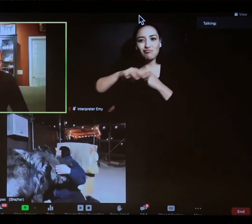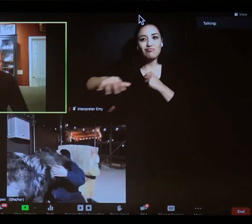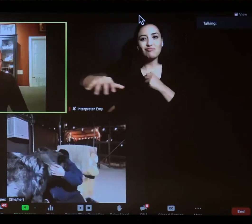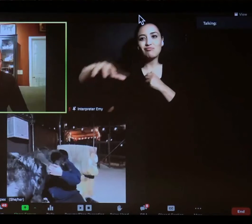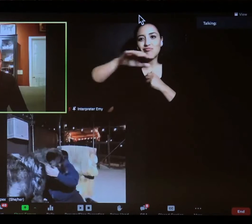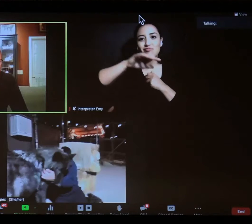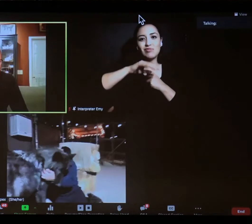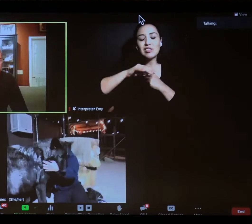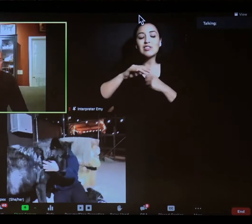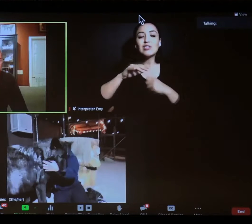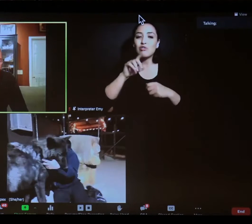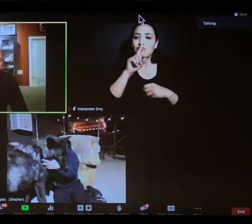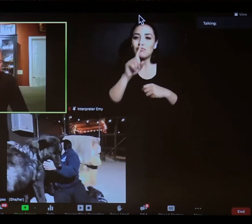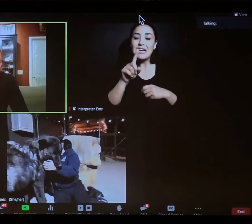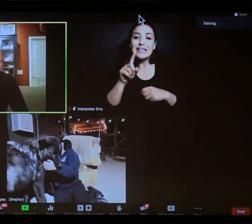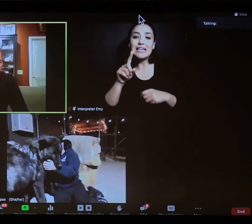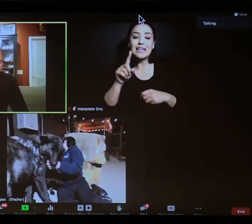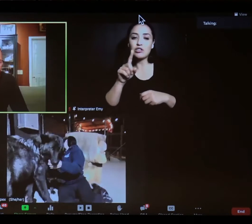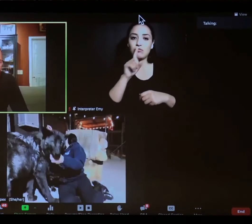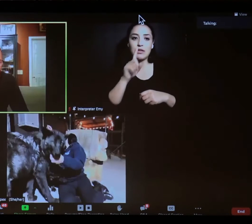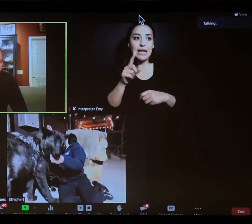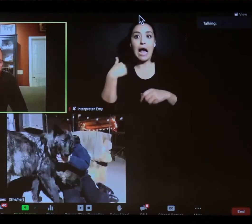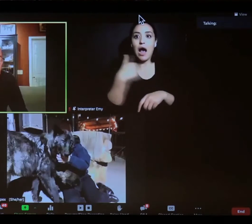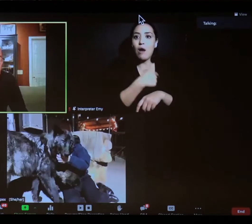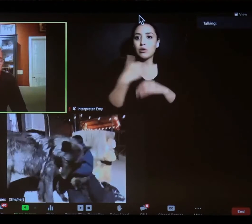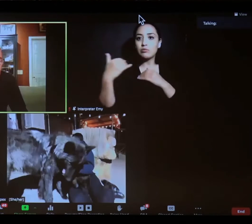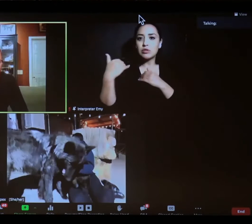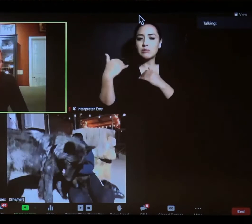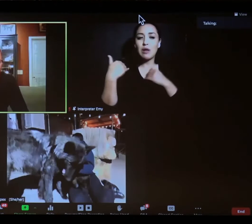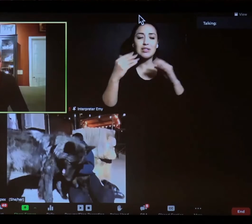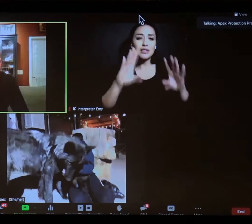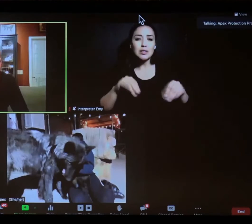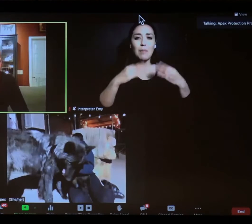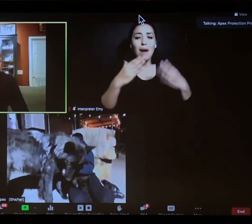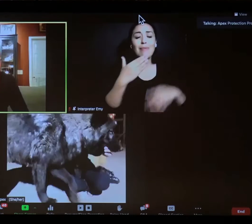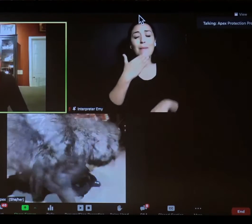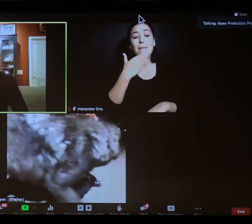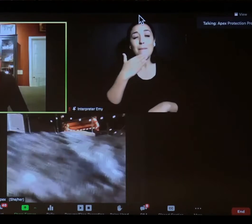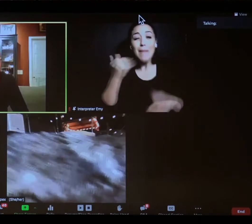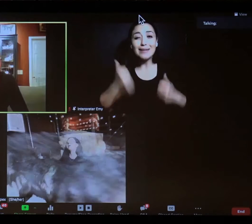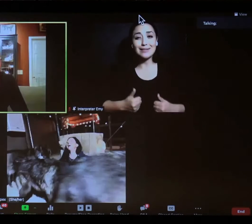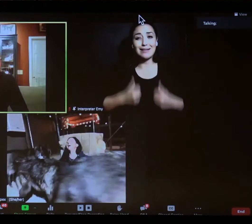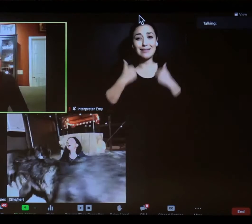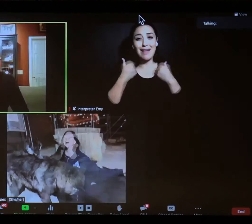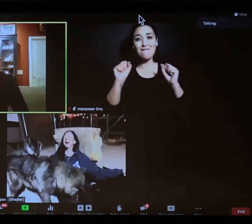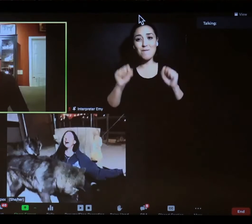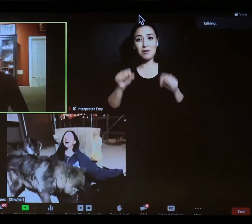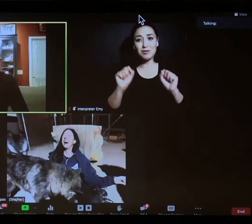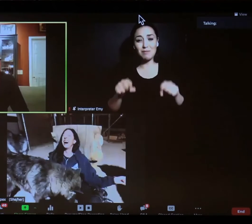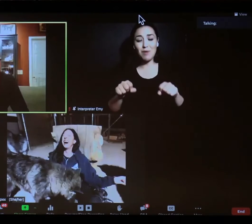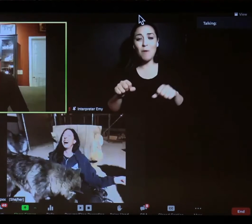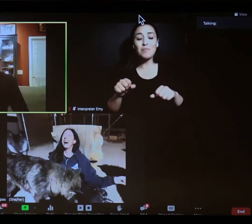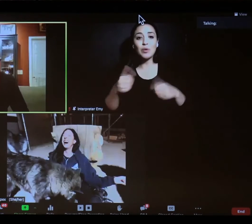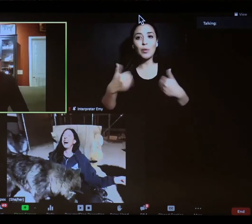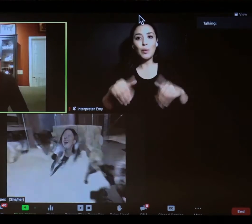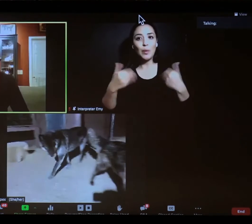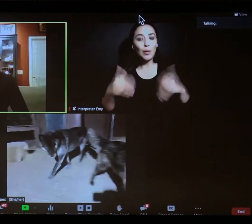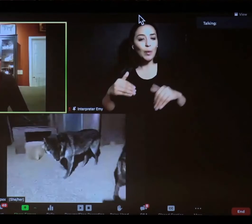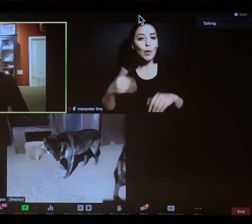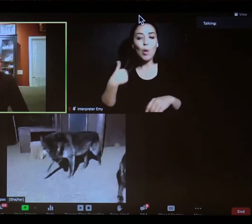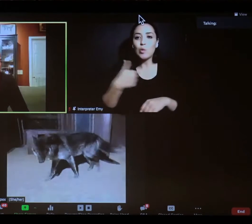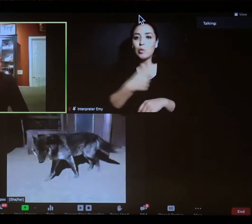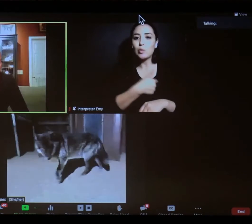to us to give them the life that, the best life that we can give them. And so we spend a lot of time with them.